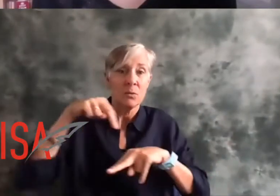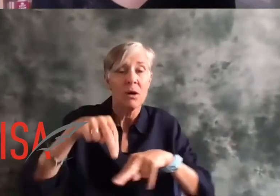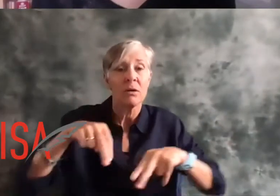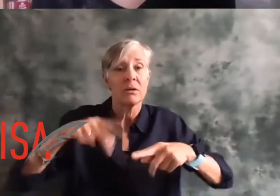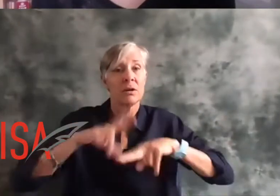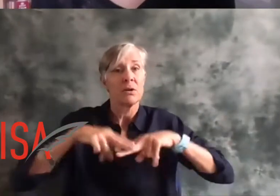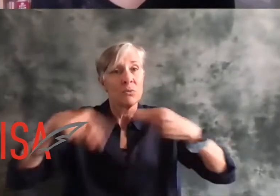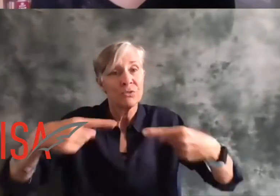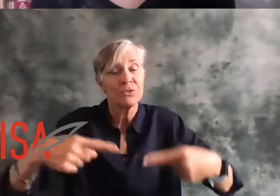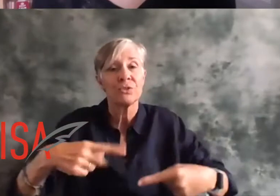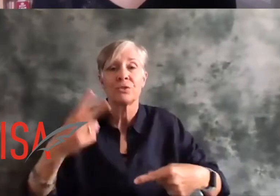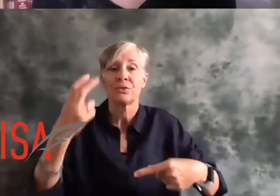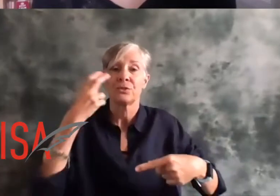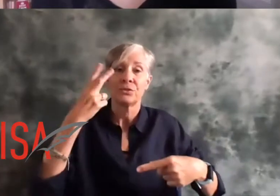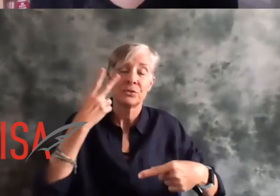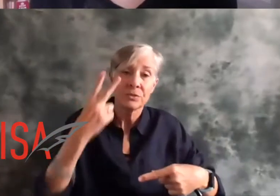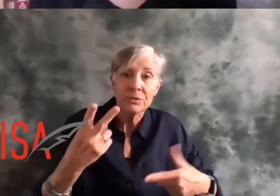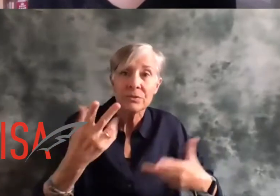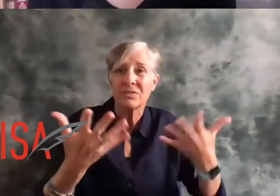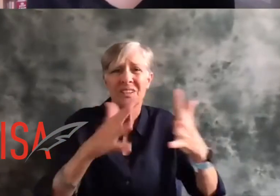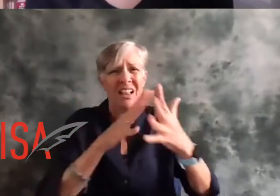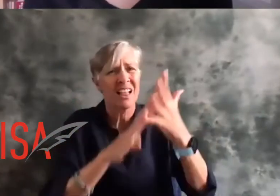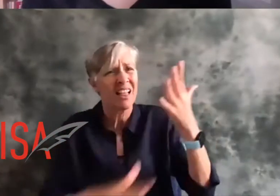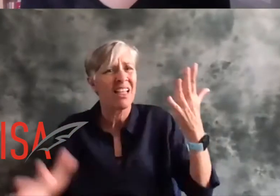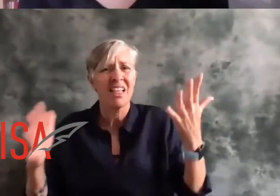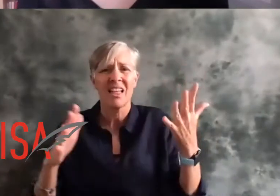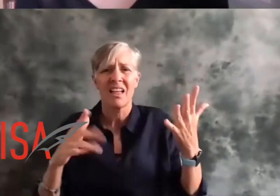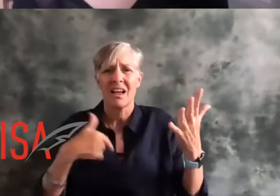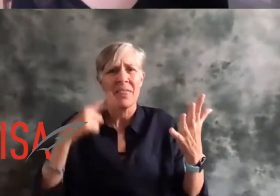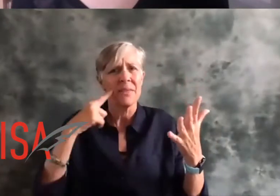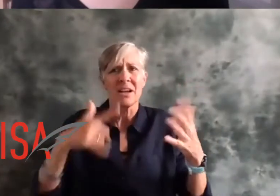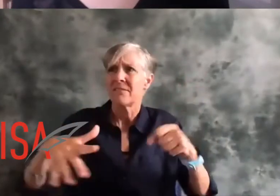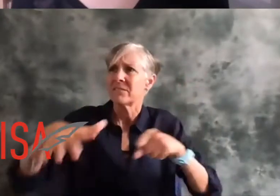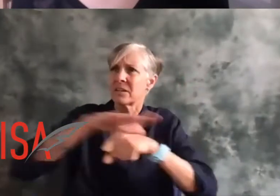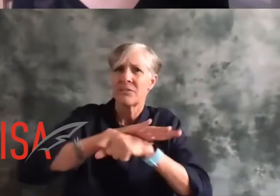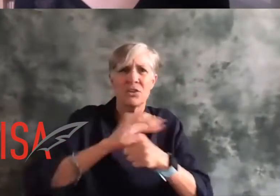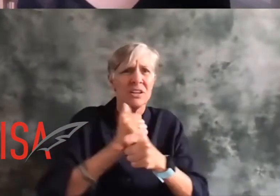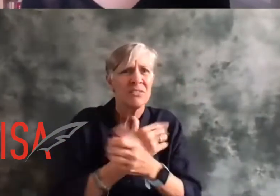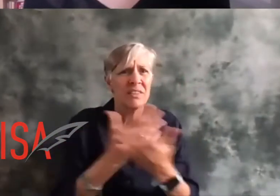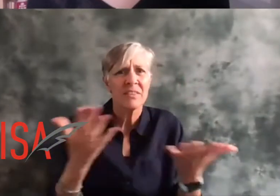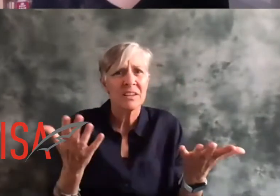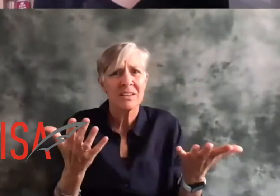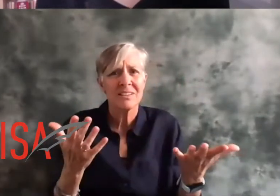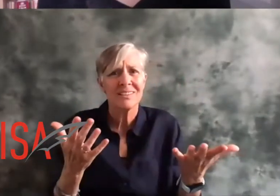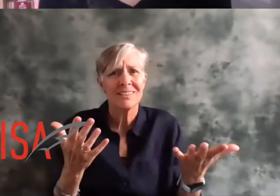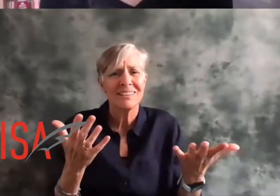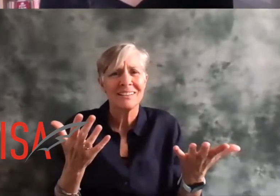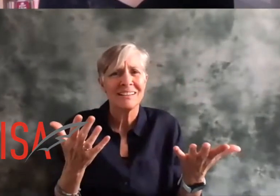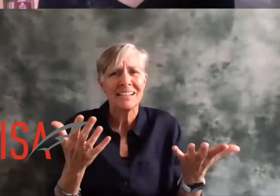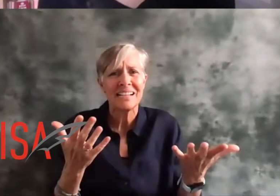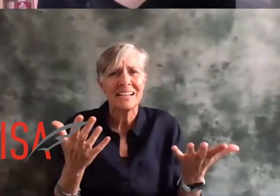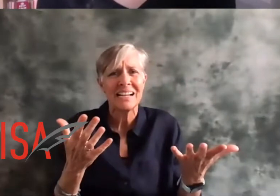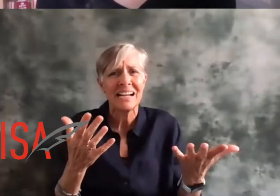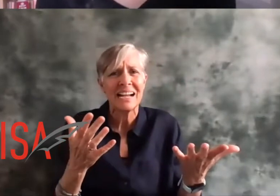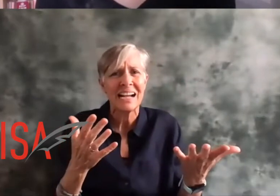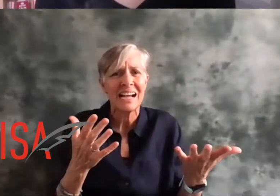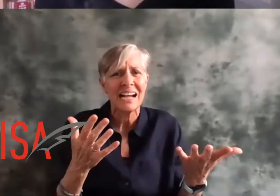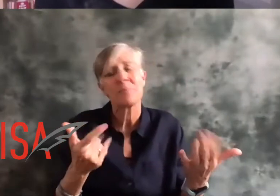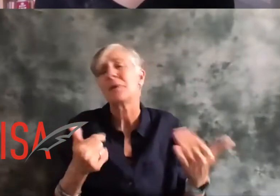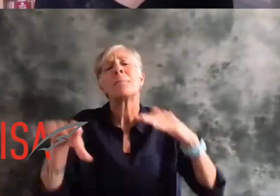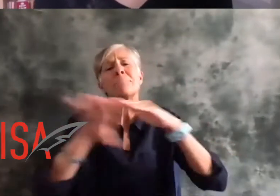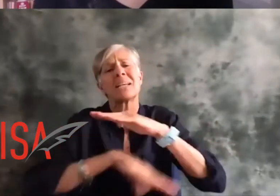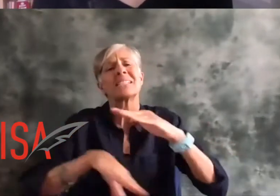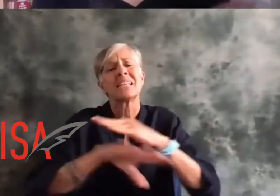I think I think I've covered the isms. I may have missed one or two. But basically, it's